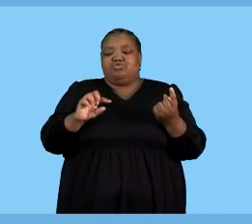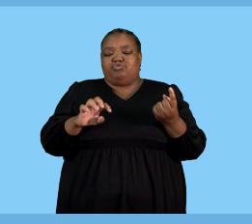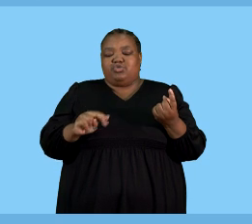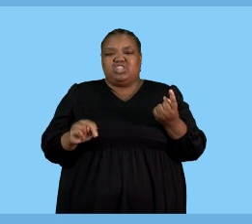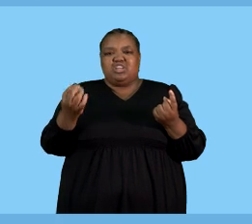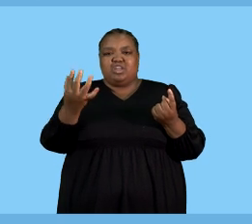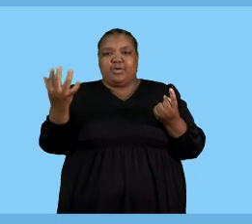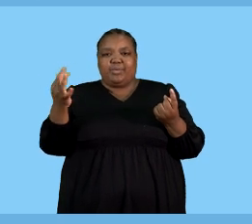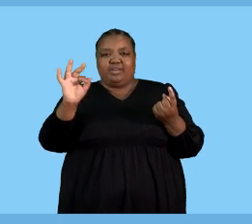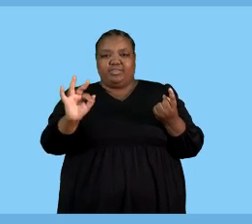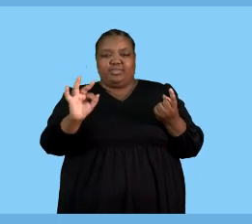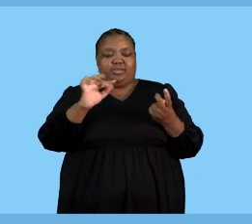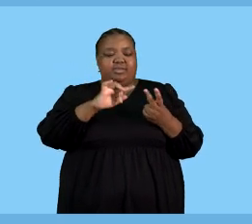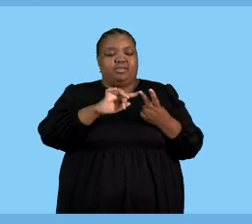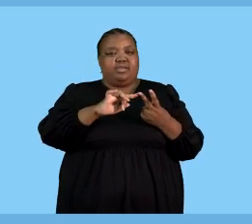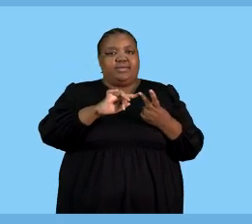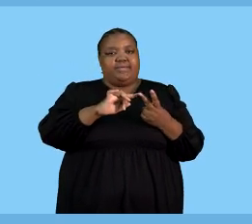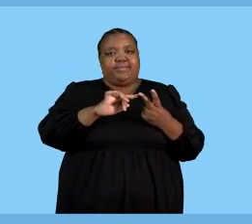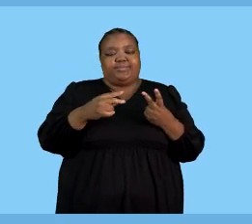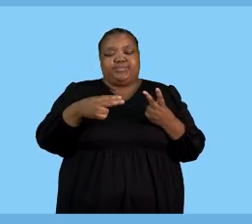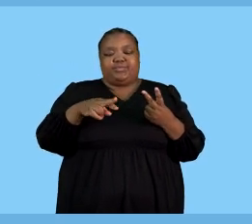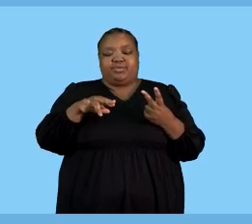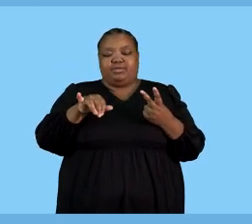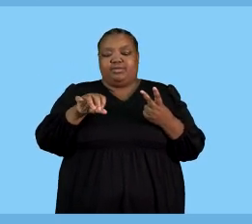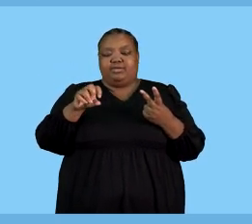do we have? We said there, 3.